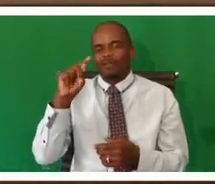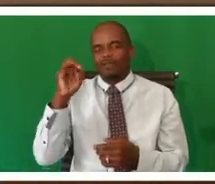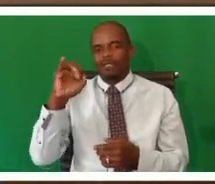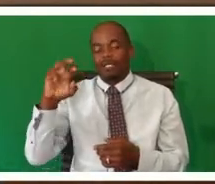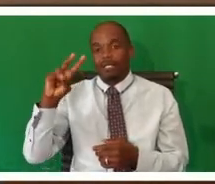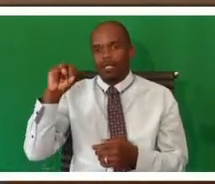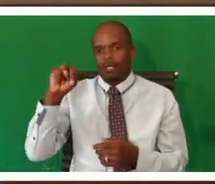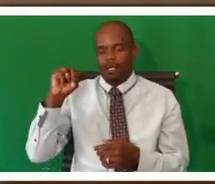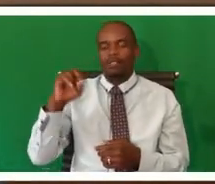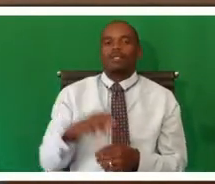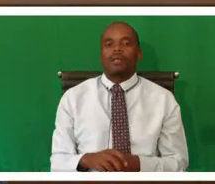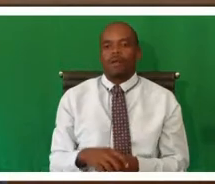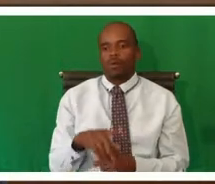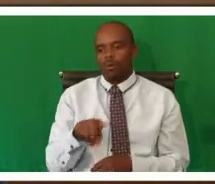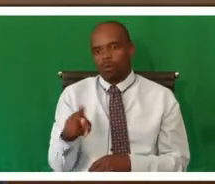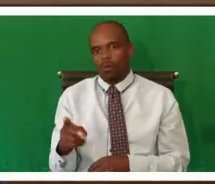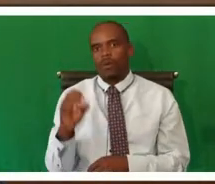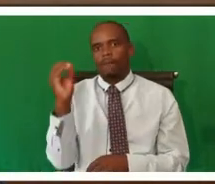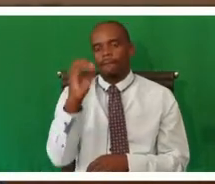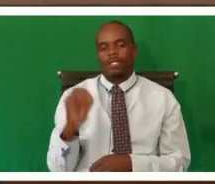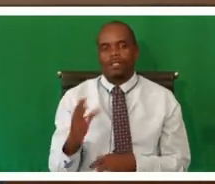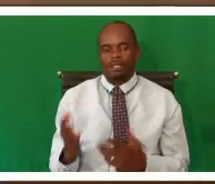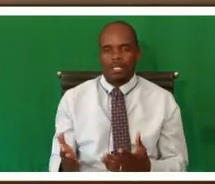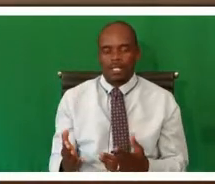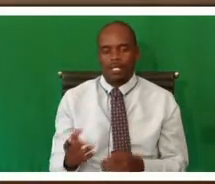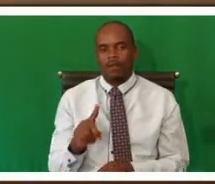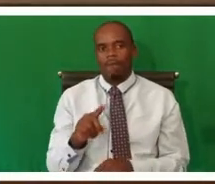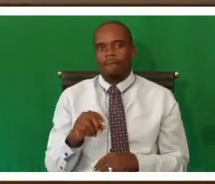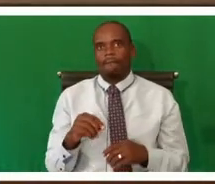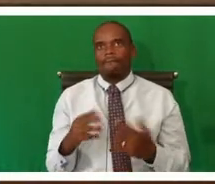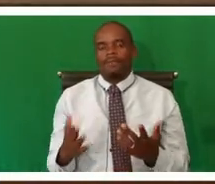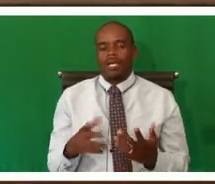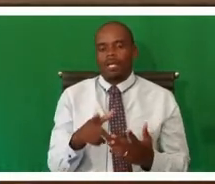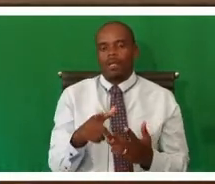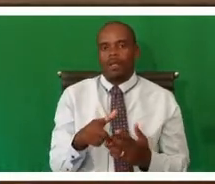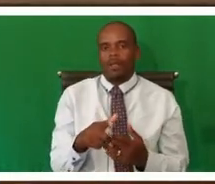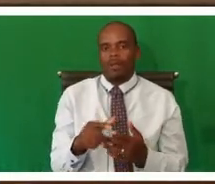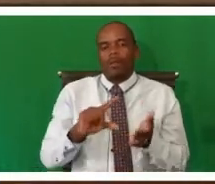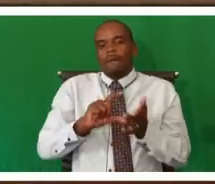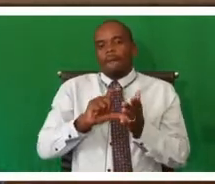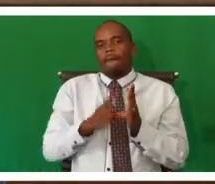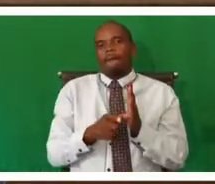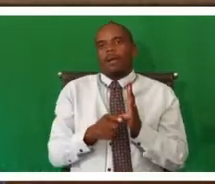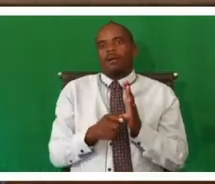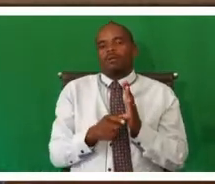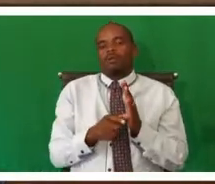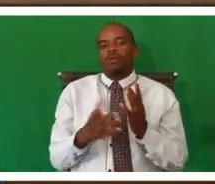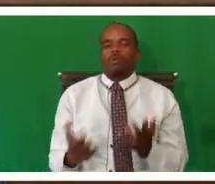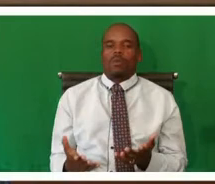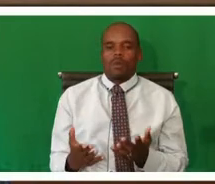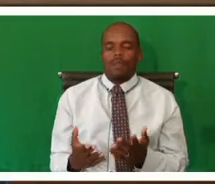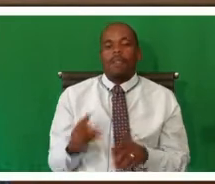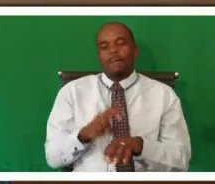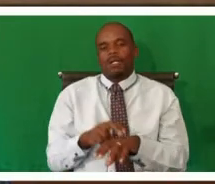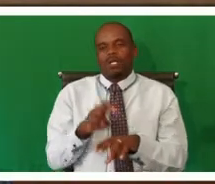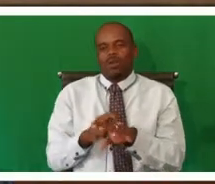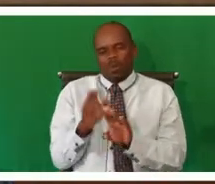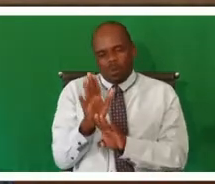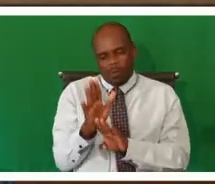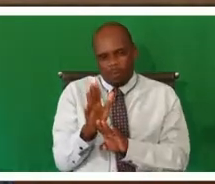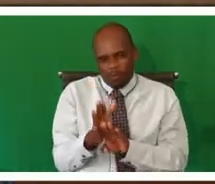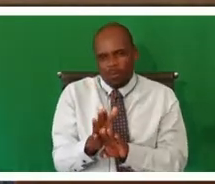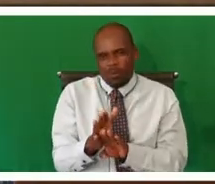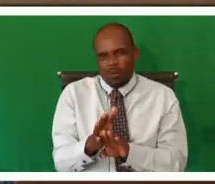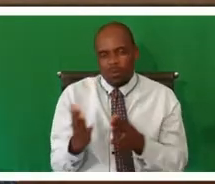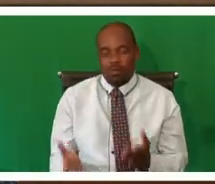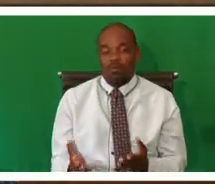by persons with disability. And we need to improve to women and youth, and